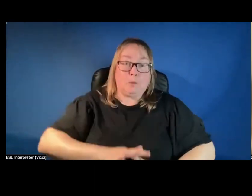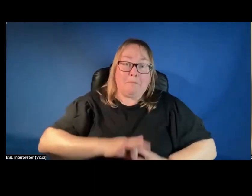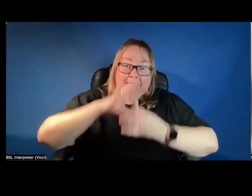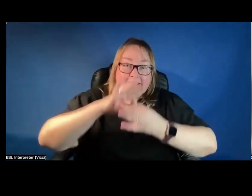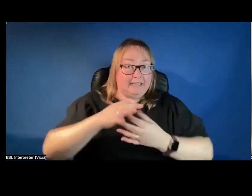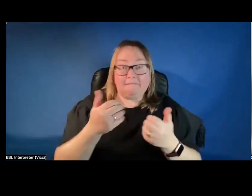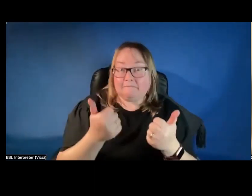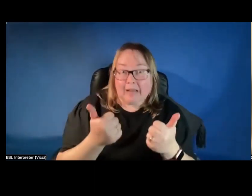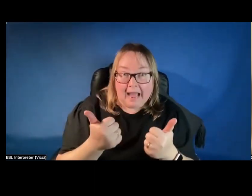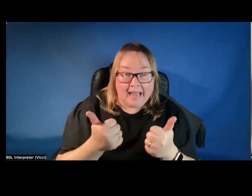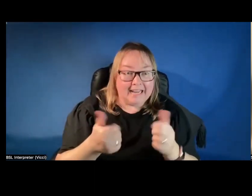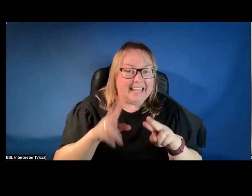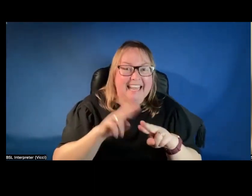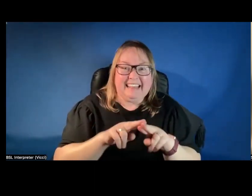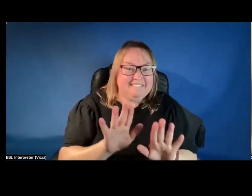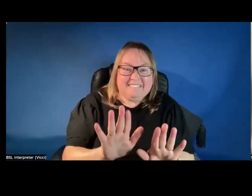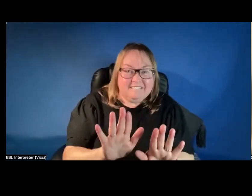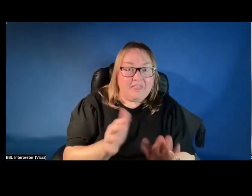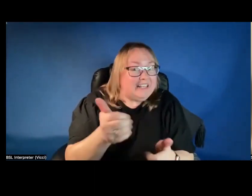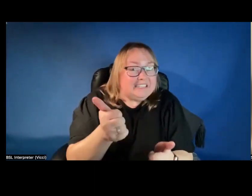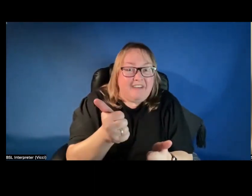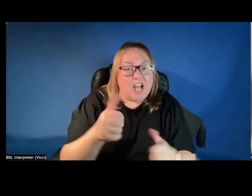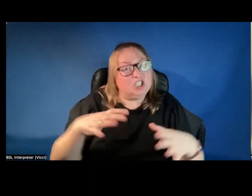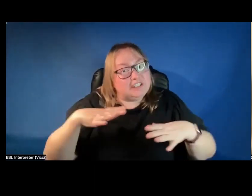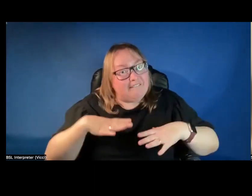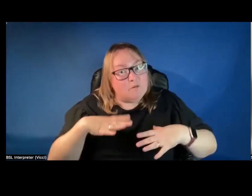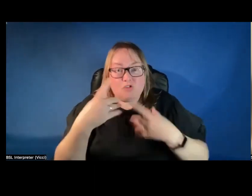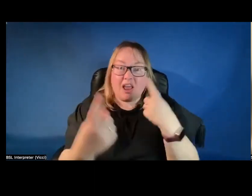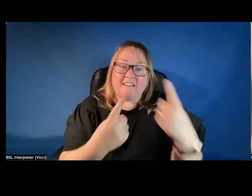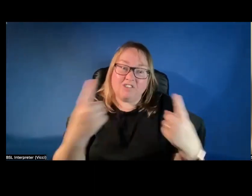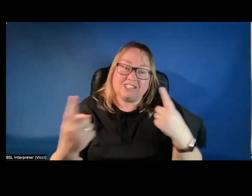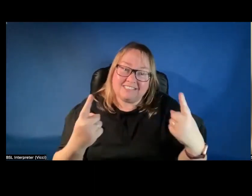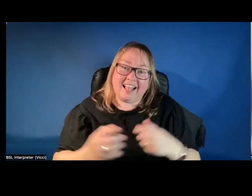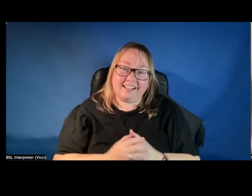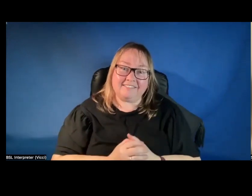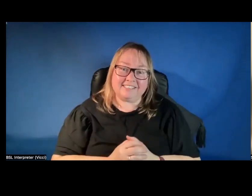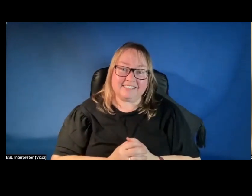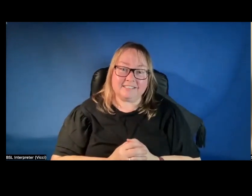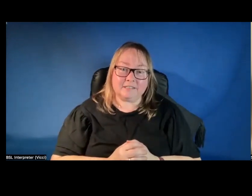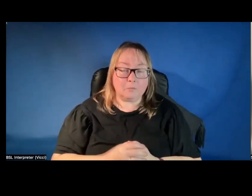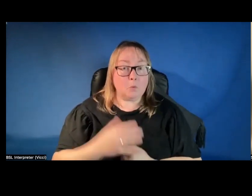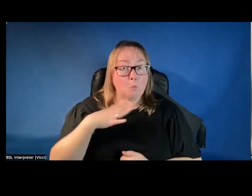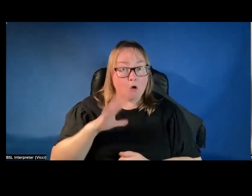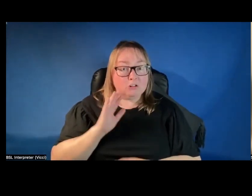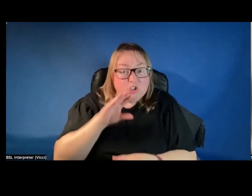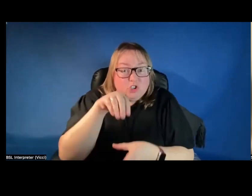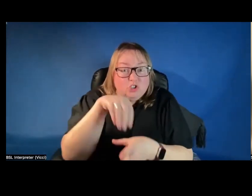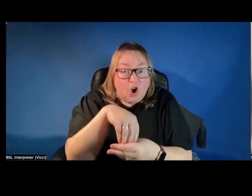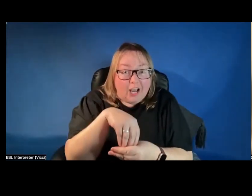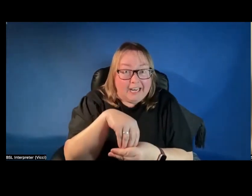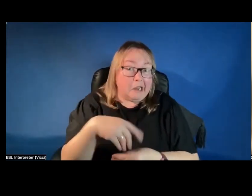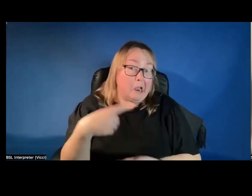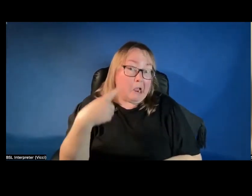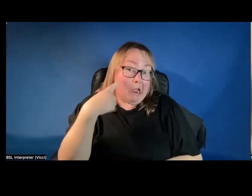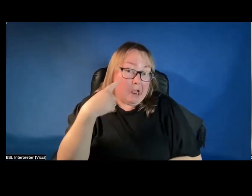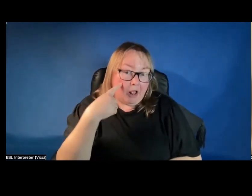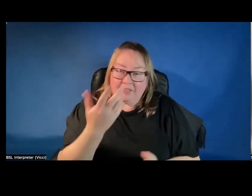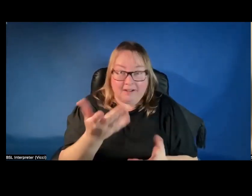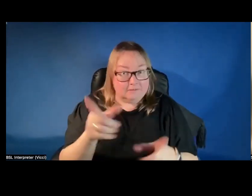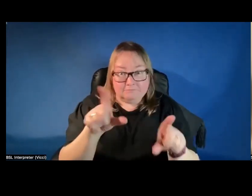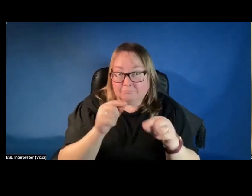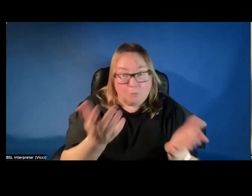take a moment, a couple of moments for yourselves. But if you'd like to join in, then I invite you to do